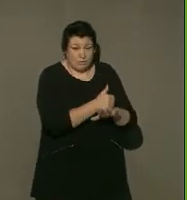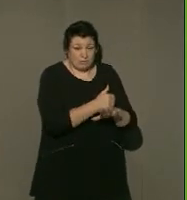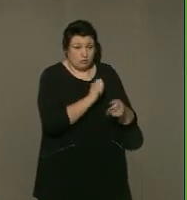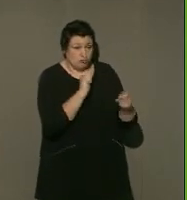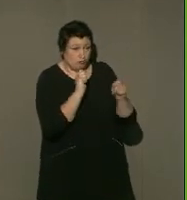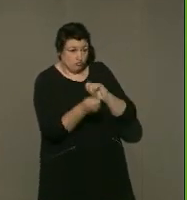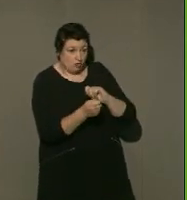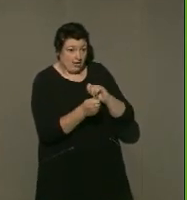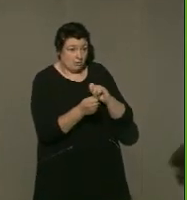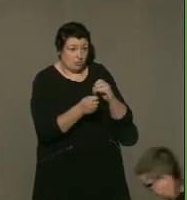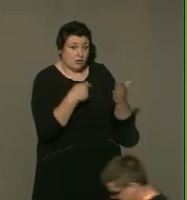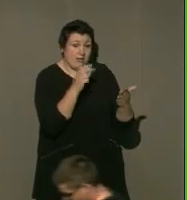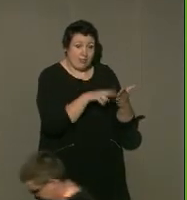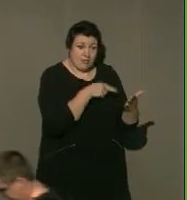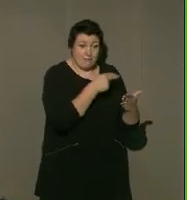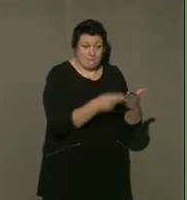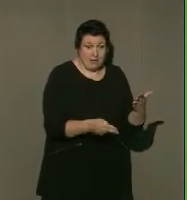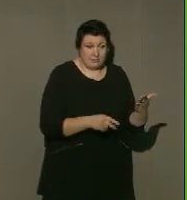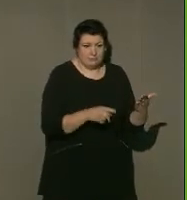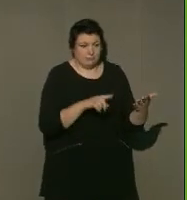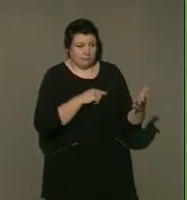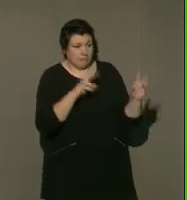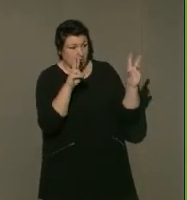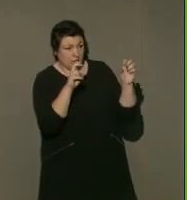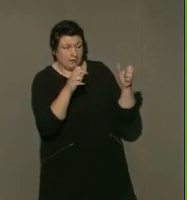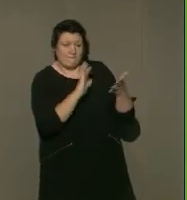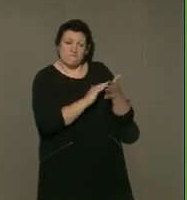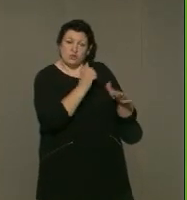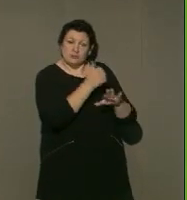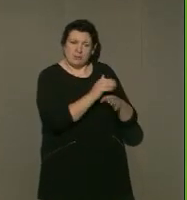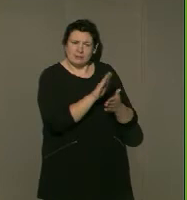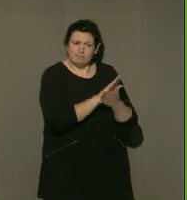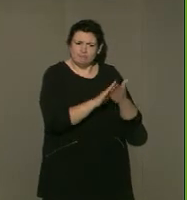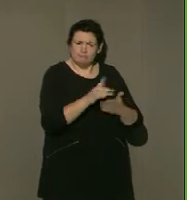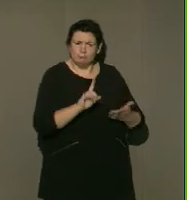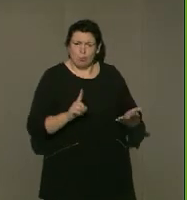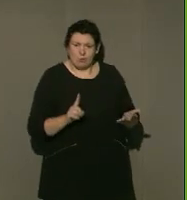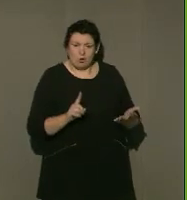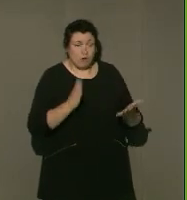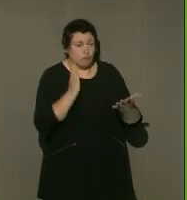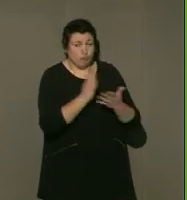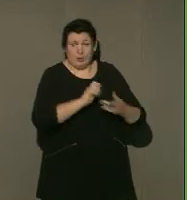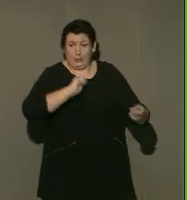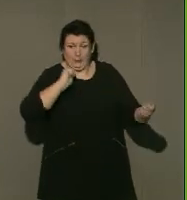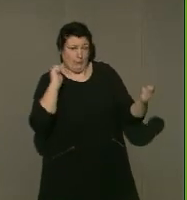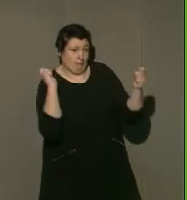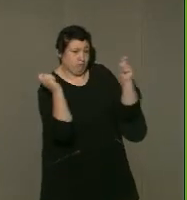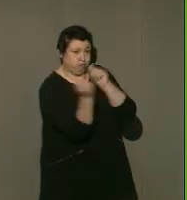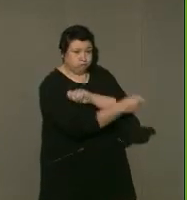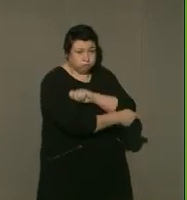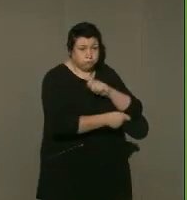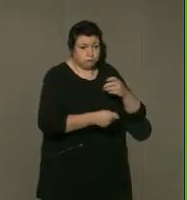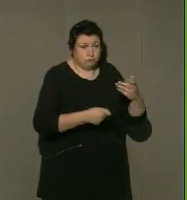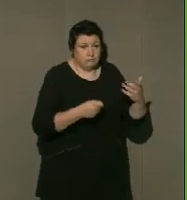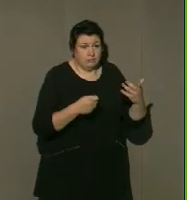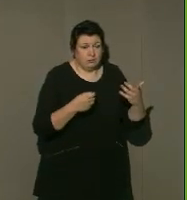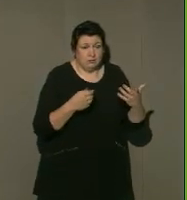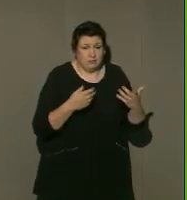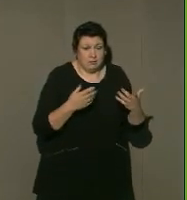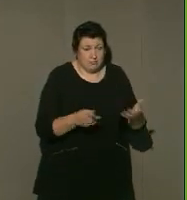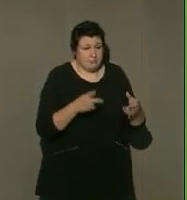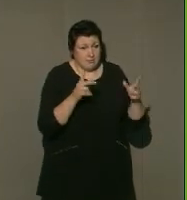results of the ballot, because the definition of the word fundamentally means to radically alter